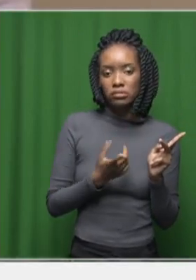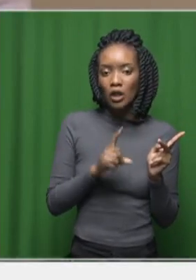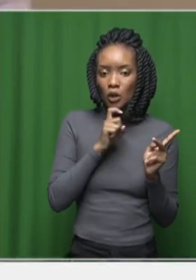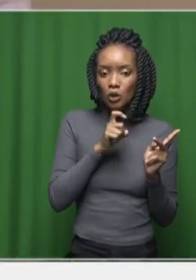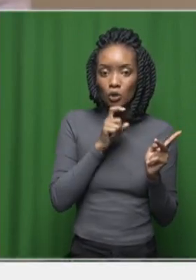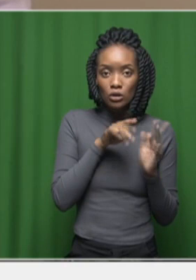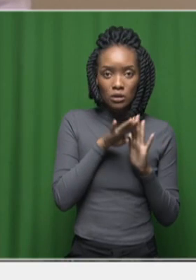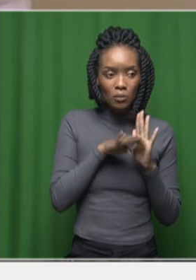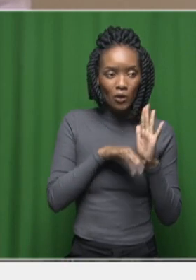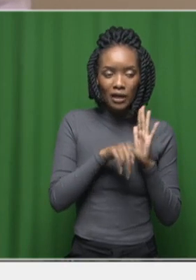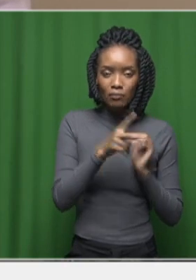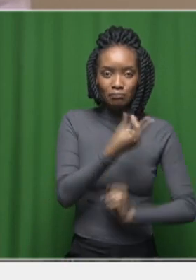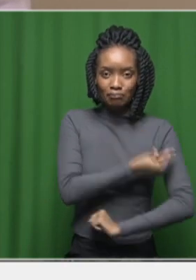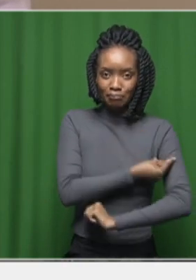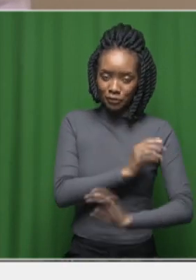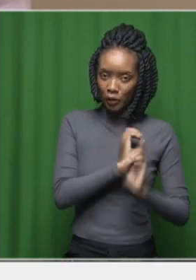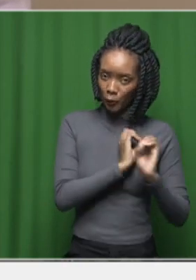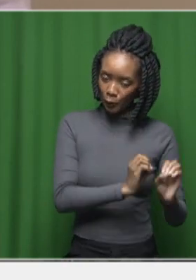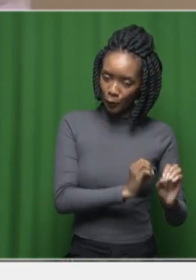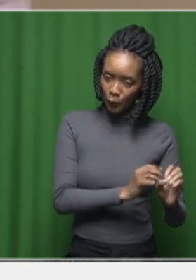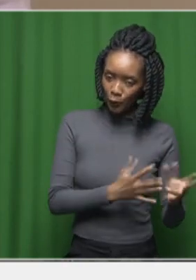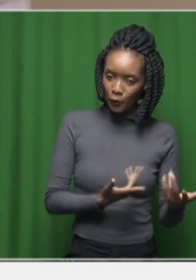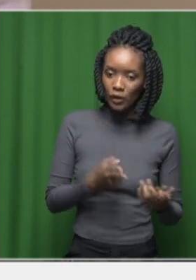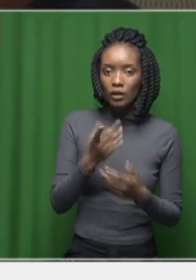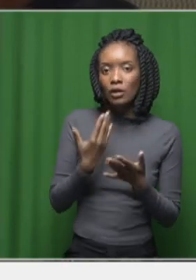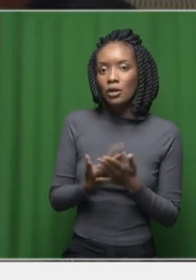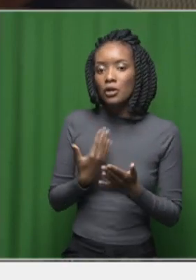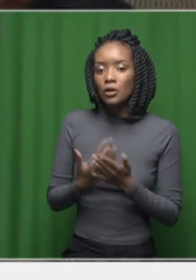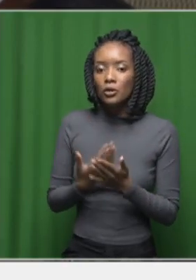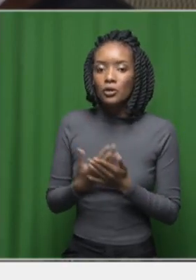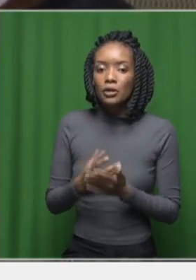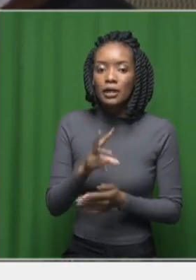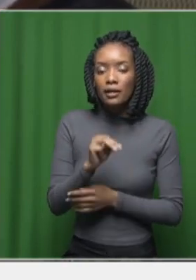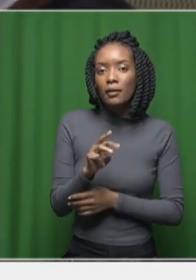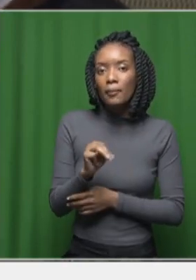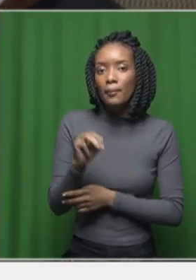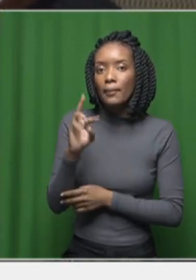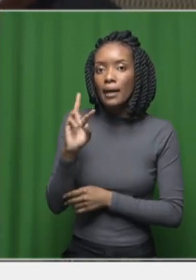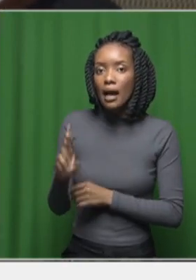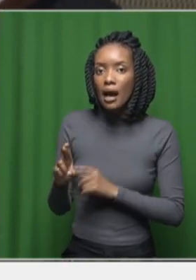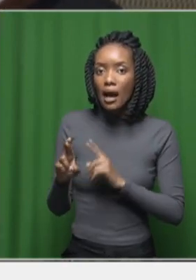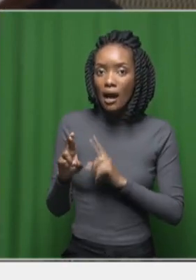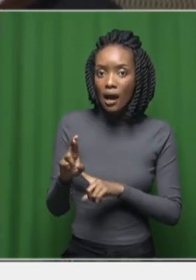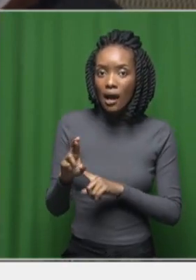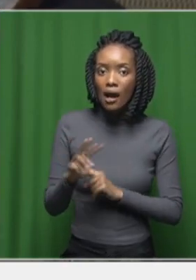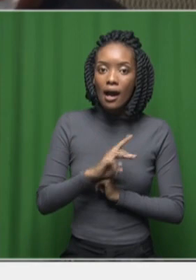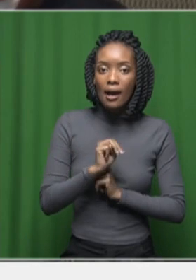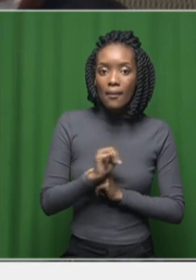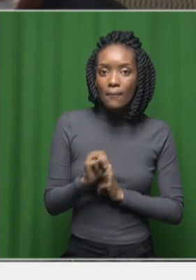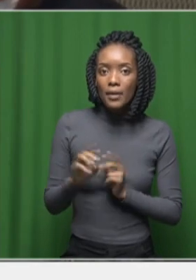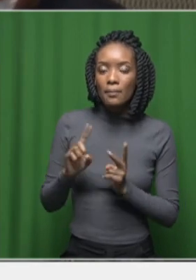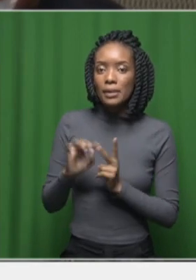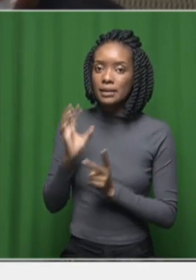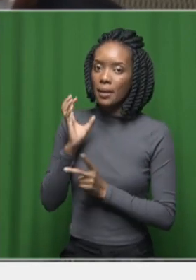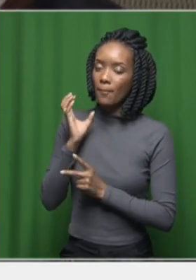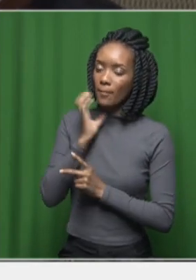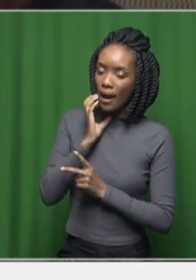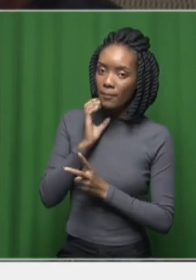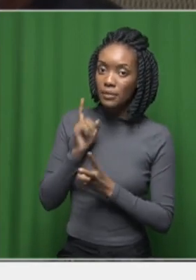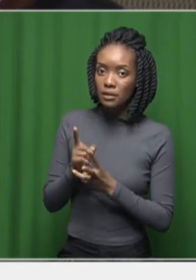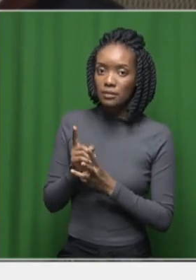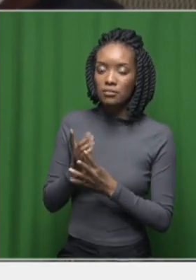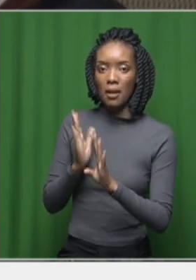program of immunization. You are able to get the MMR vaccine, which is measles, mumps, and rubella in the private